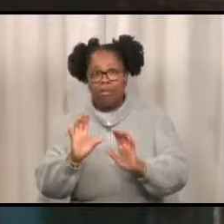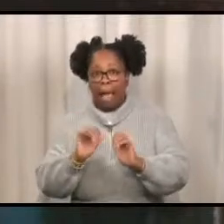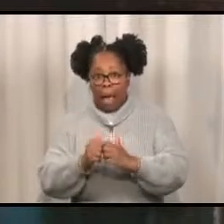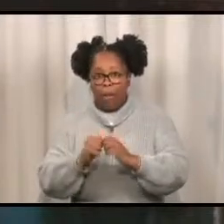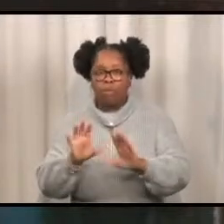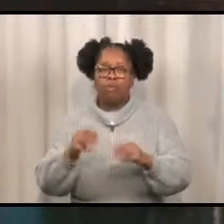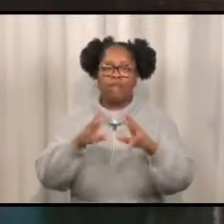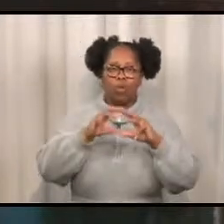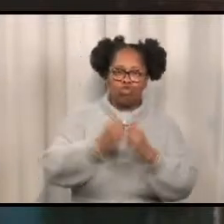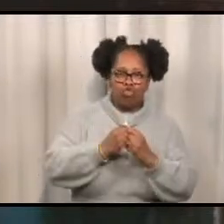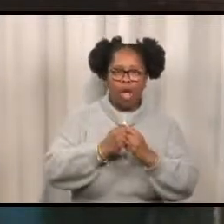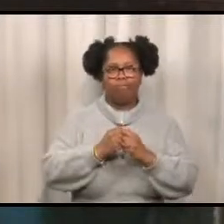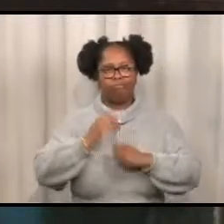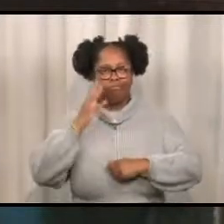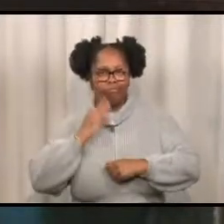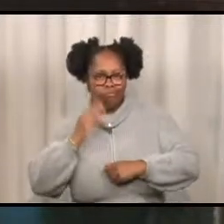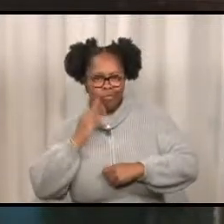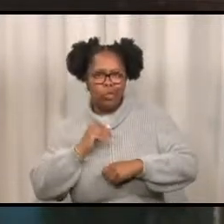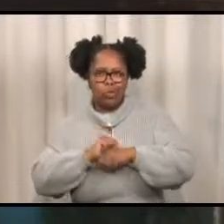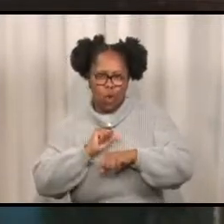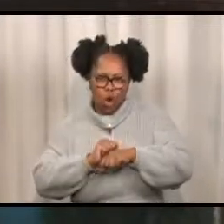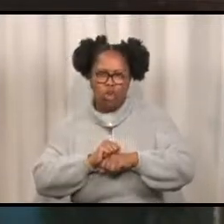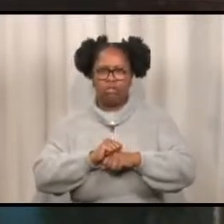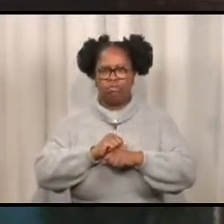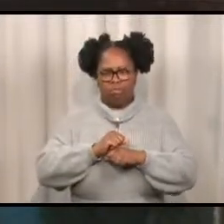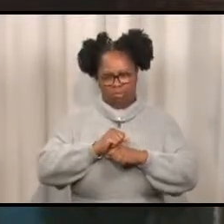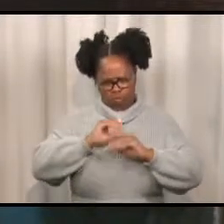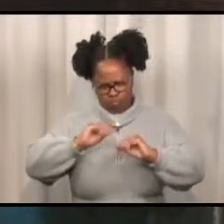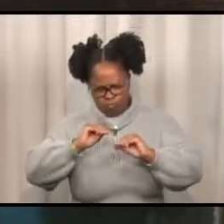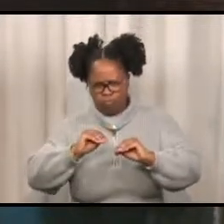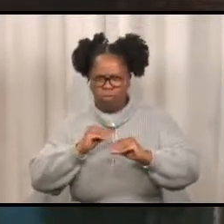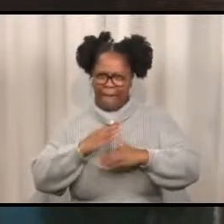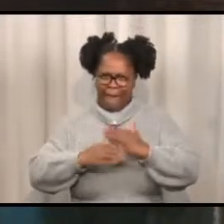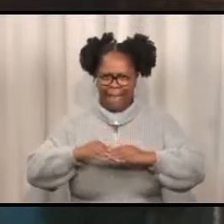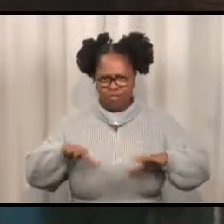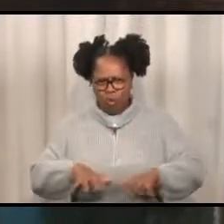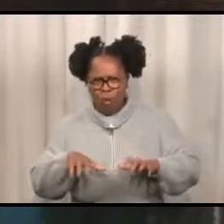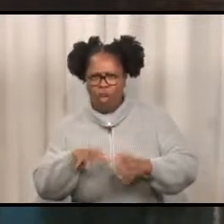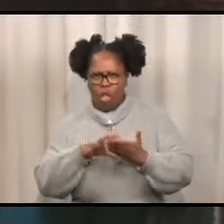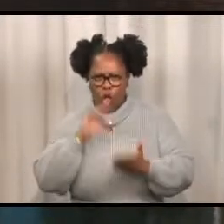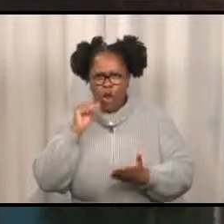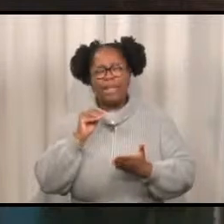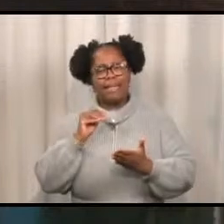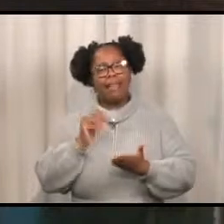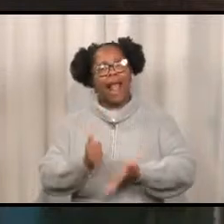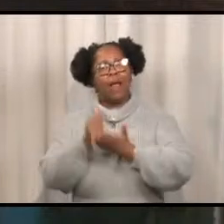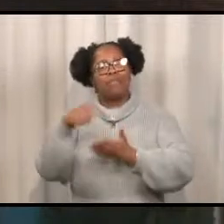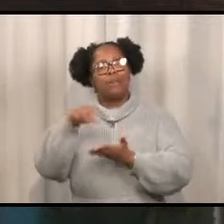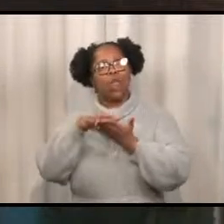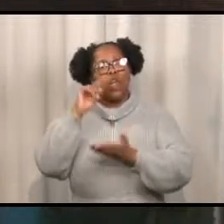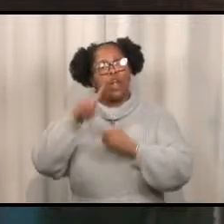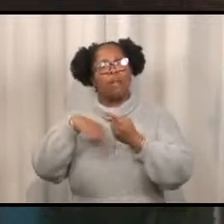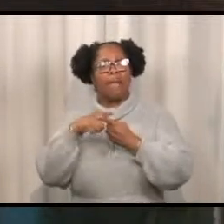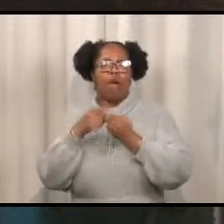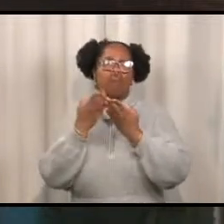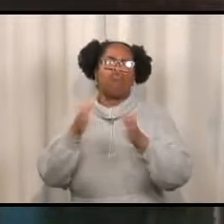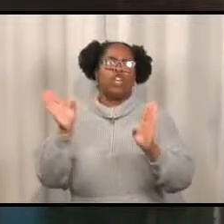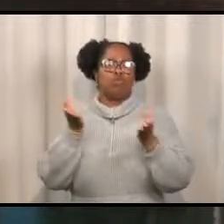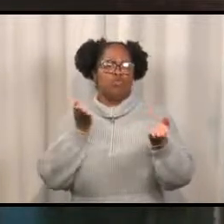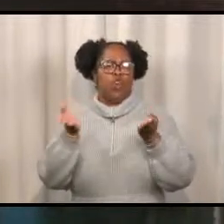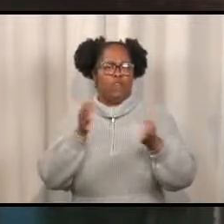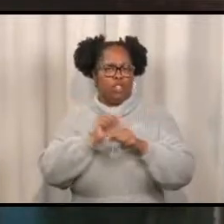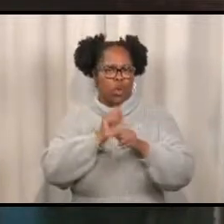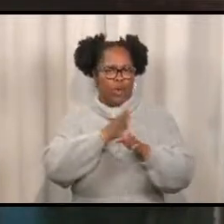with hands-on learning, work experience that allows them to learn about careers in general public services, but